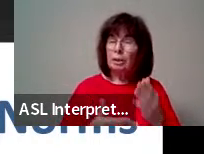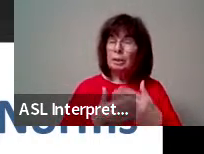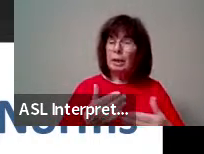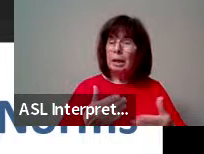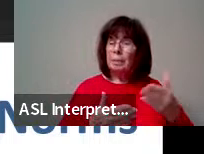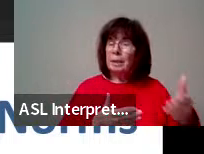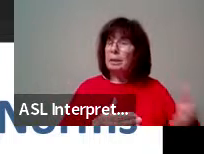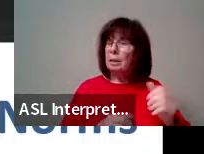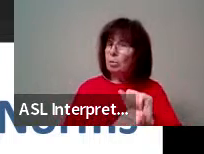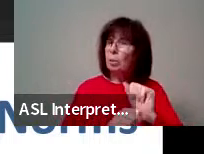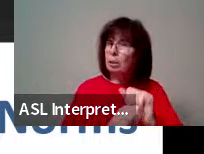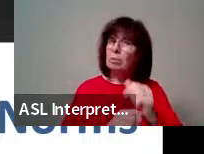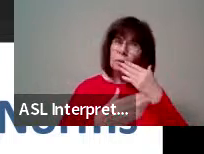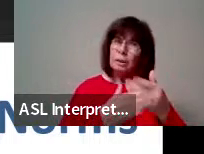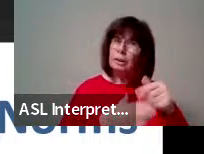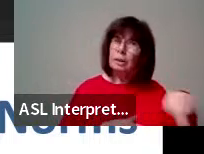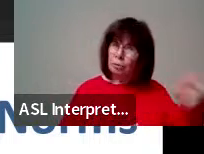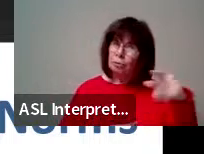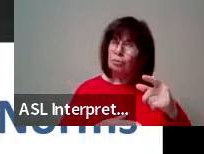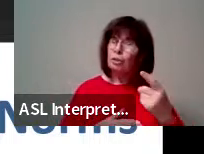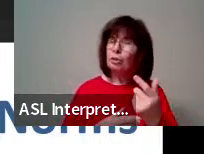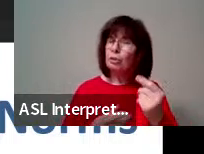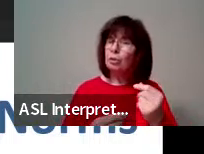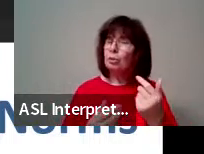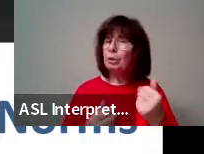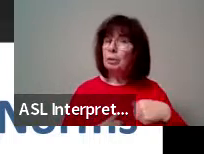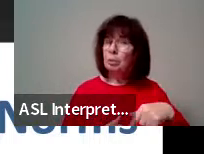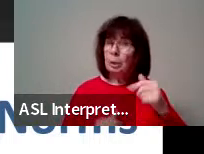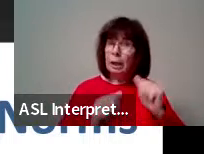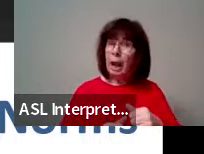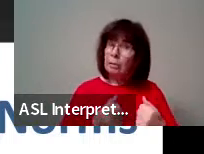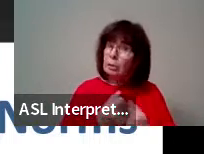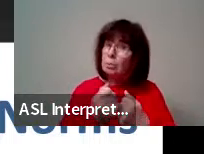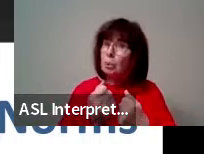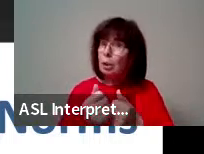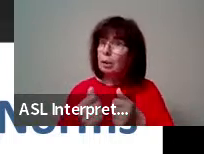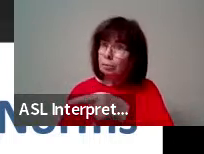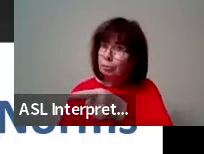well that you all are doing that we can support you with?